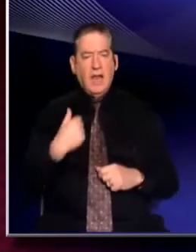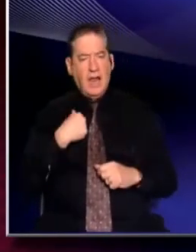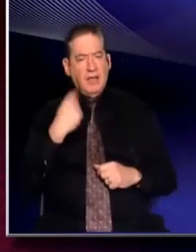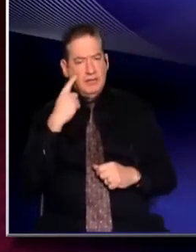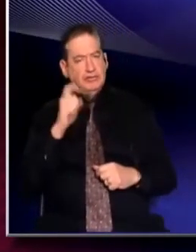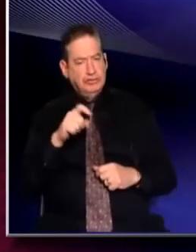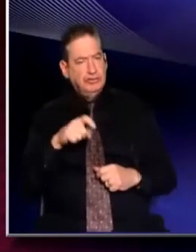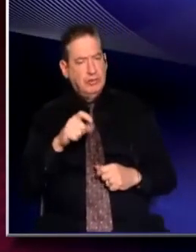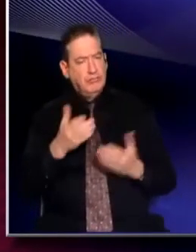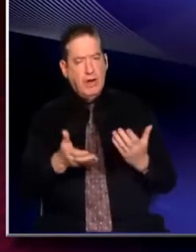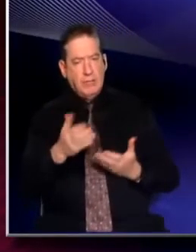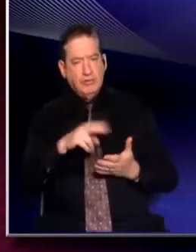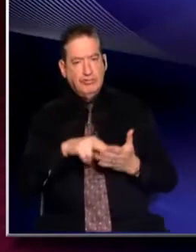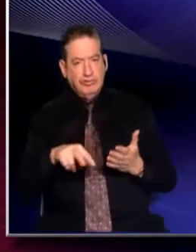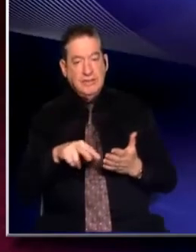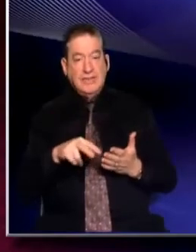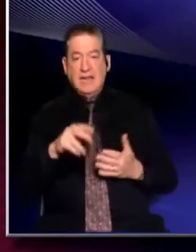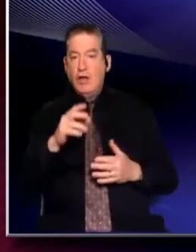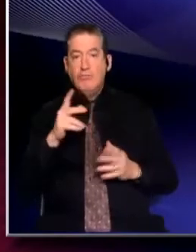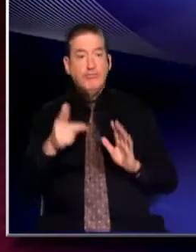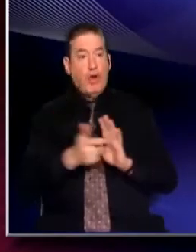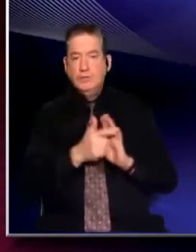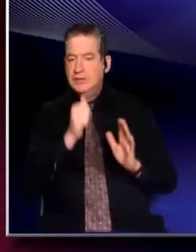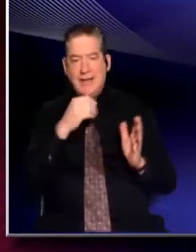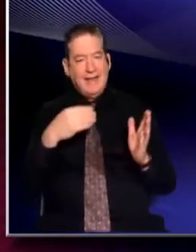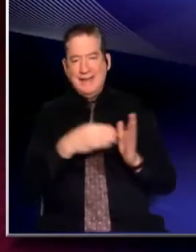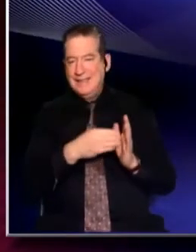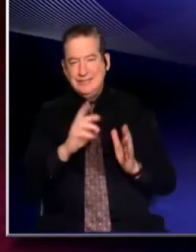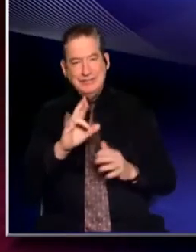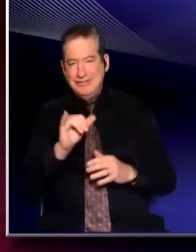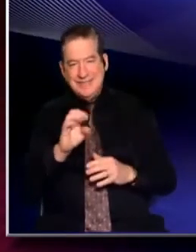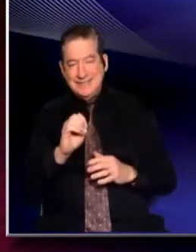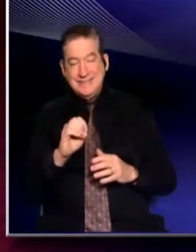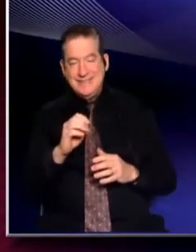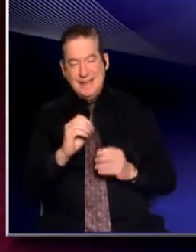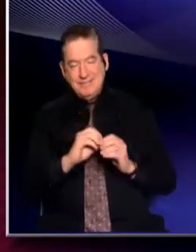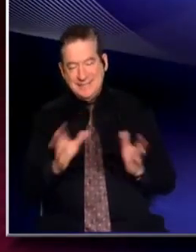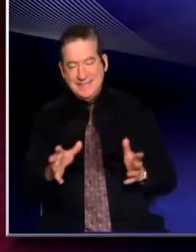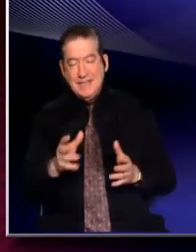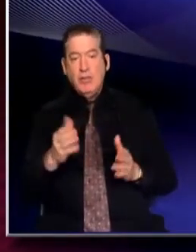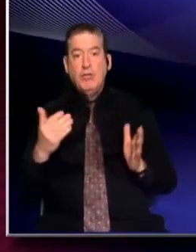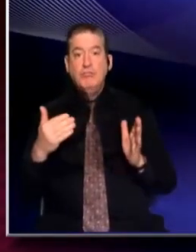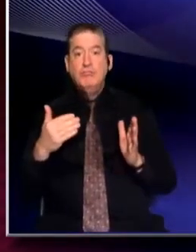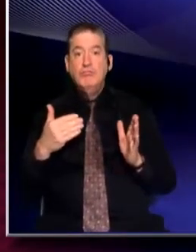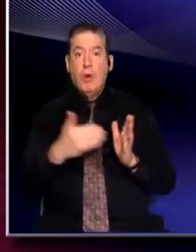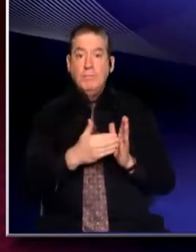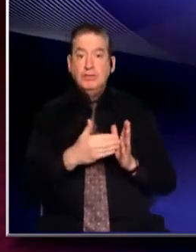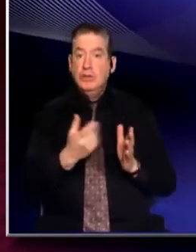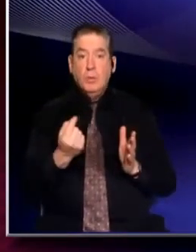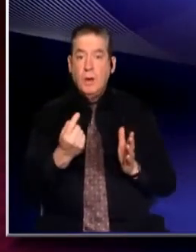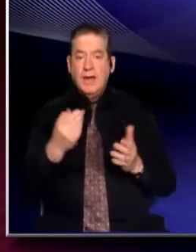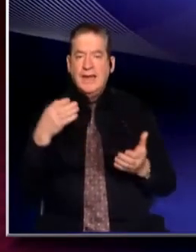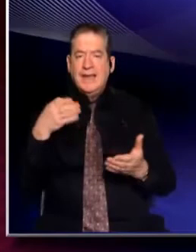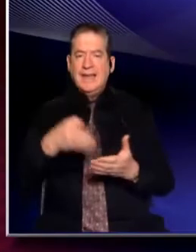should read, the prohibition isn't against race, obviously. The prohibition is against Yes. the